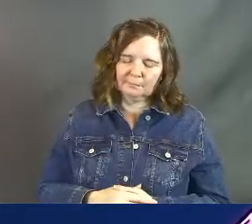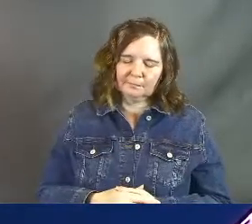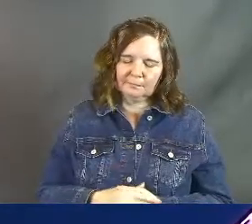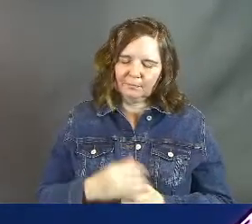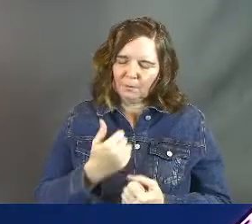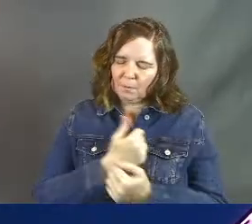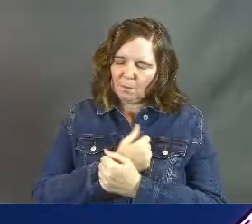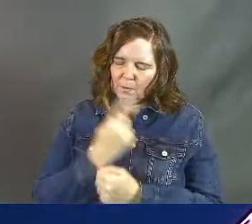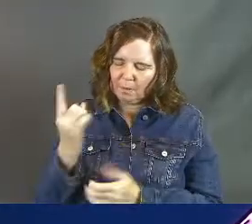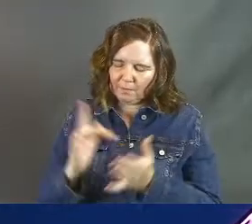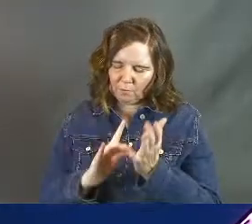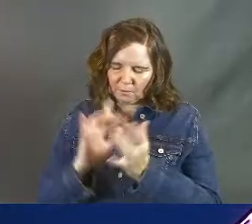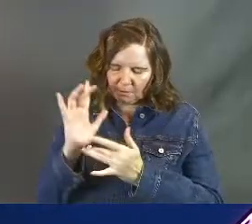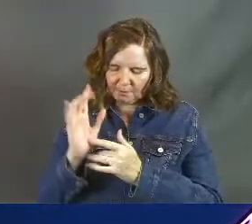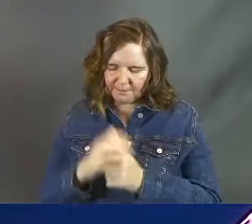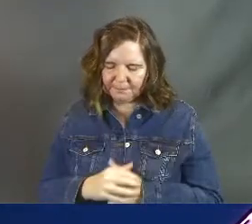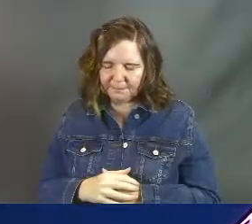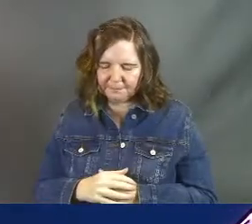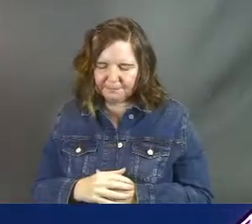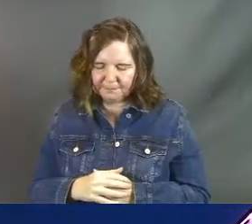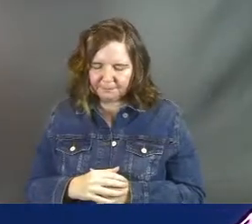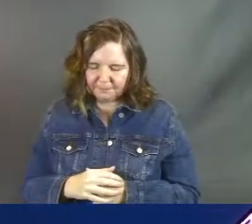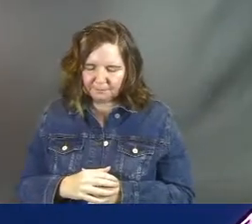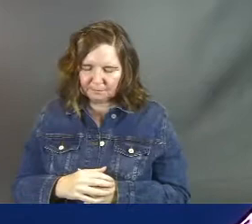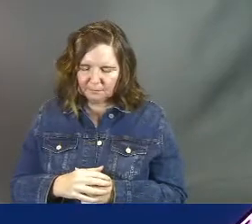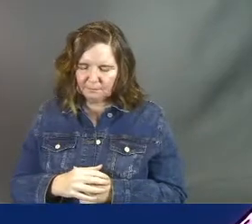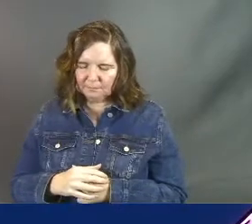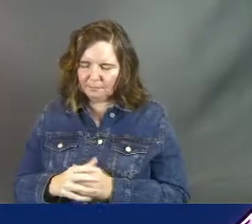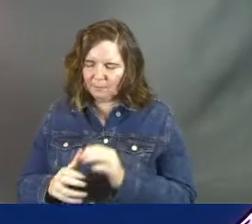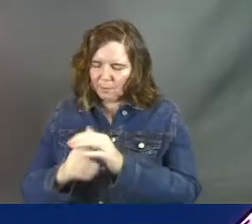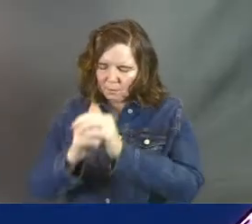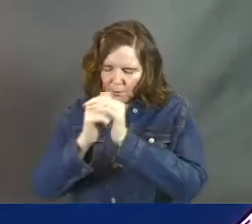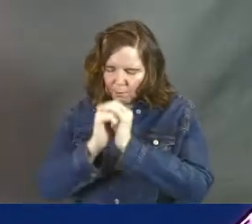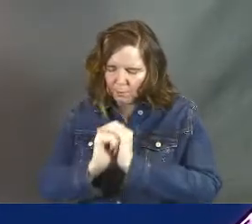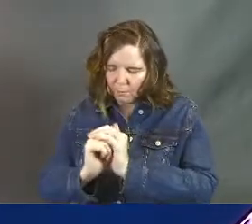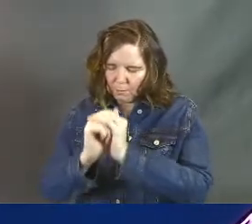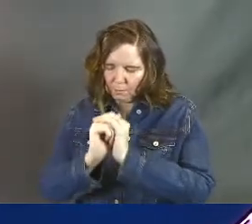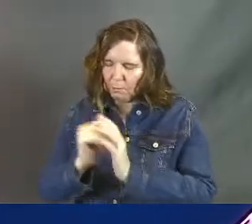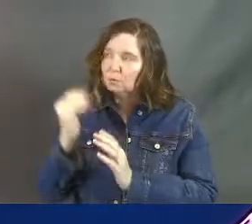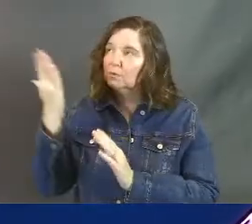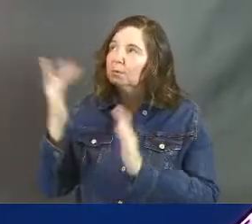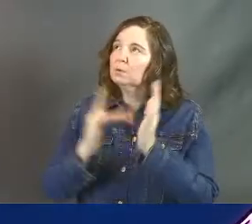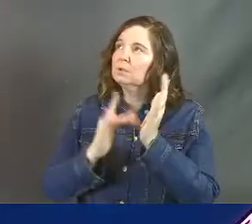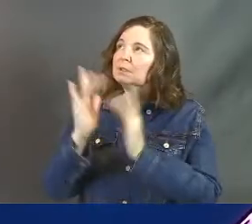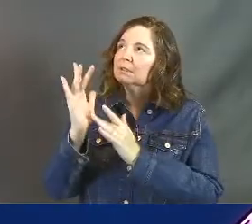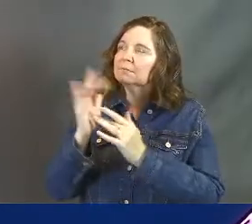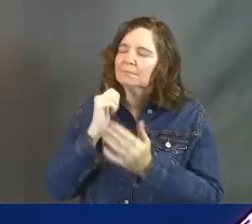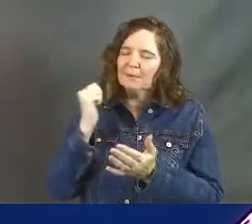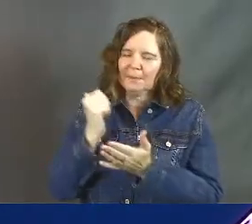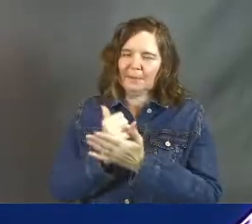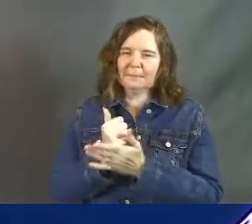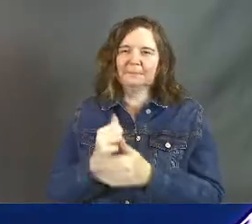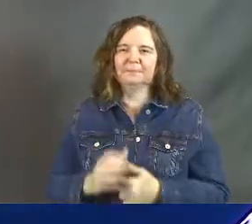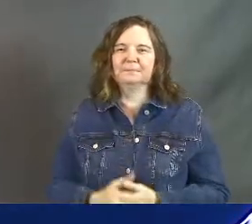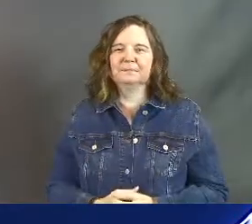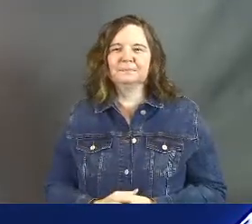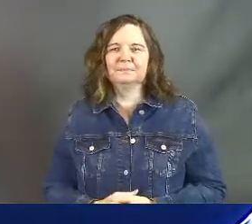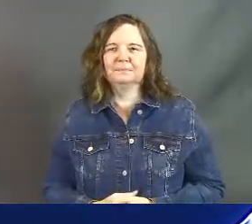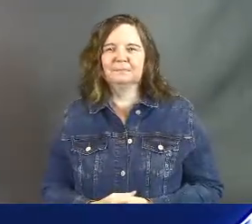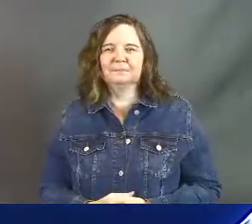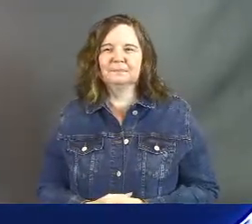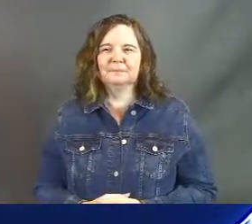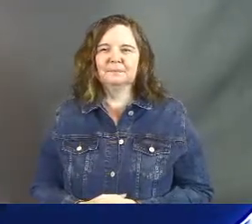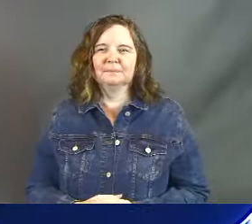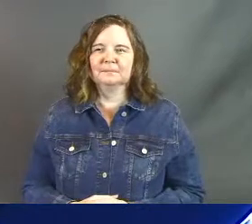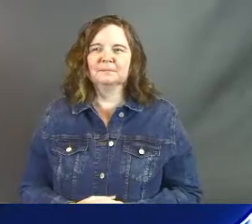We love you, Jesus. We worship you, Jesus. Amen.